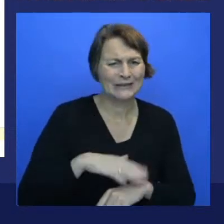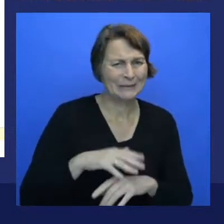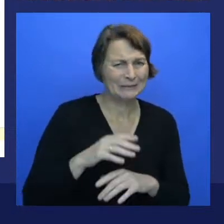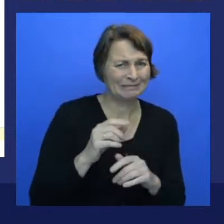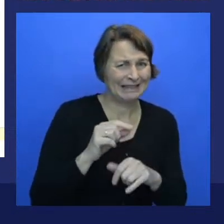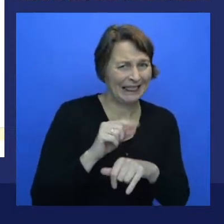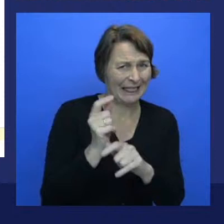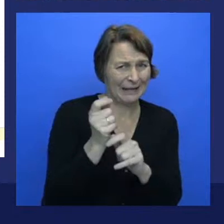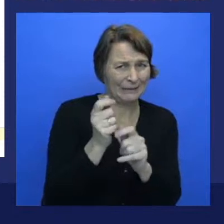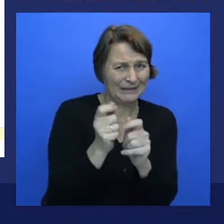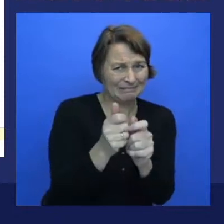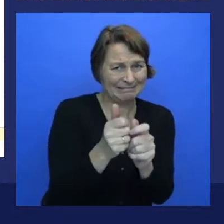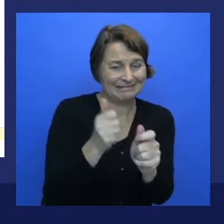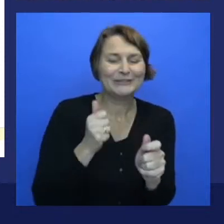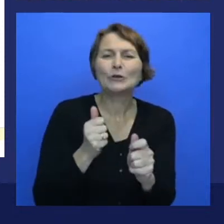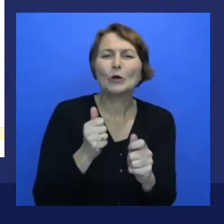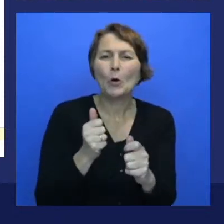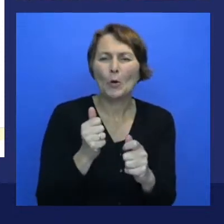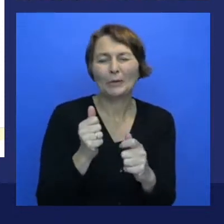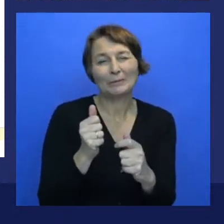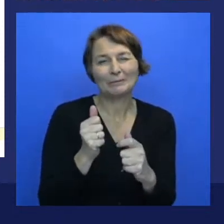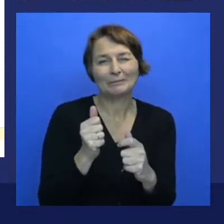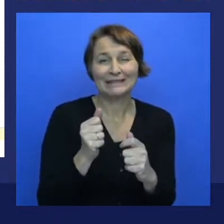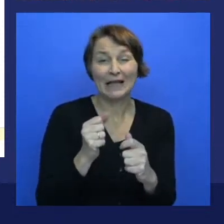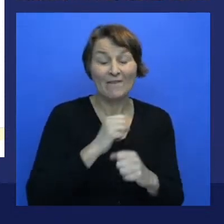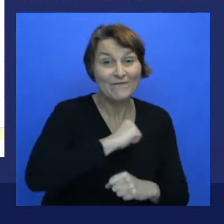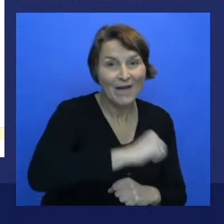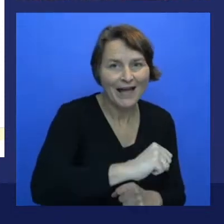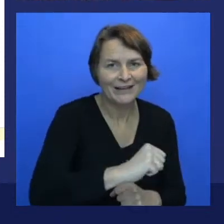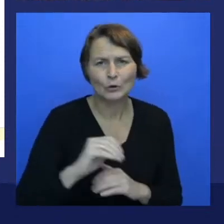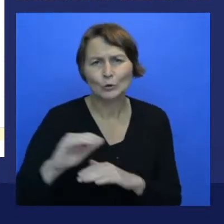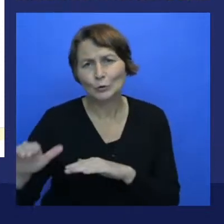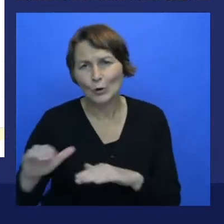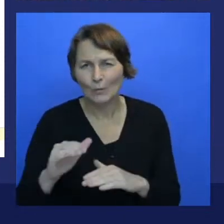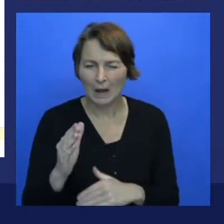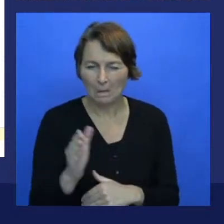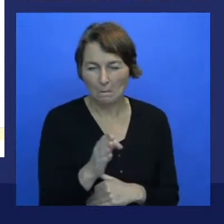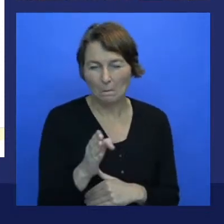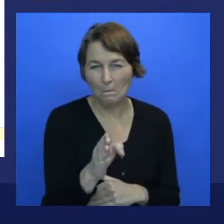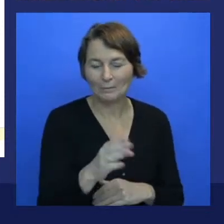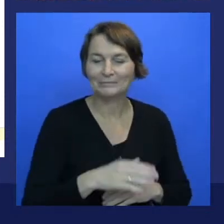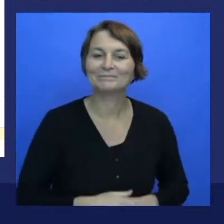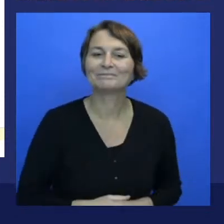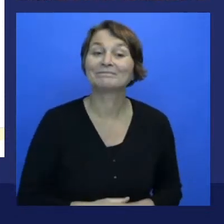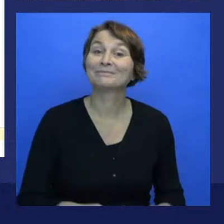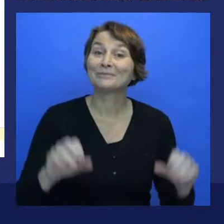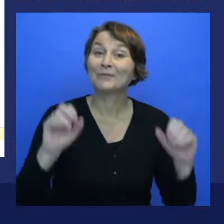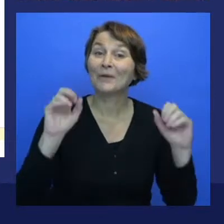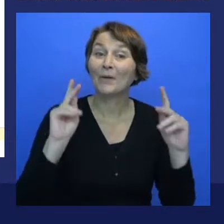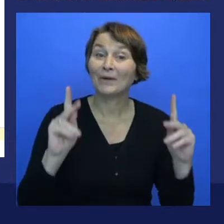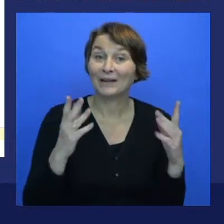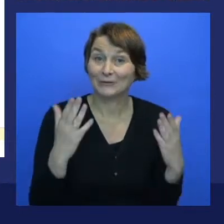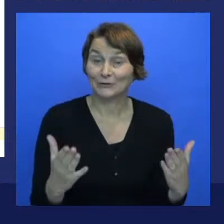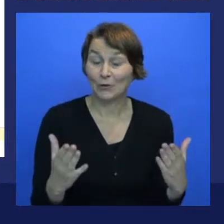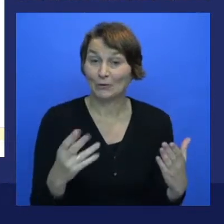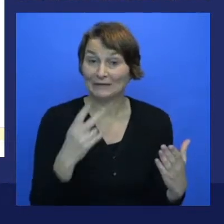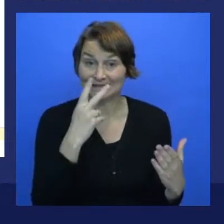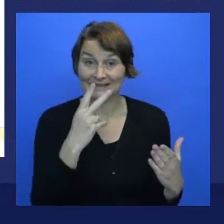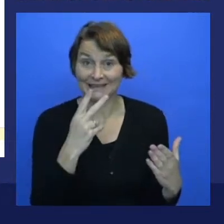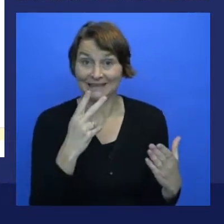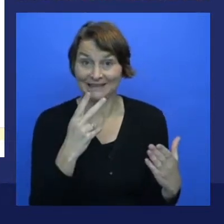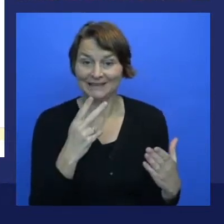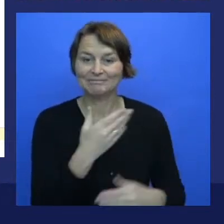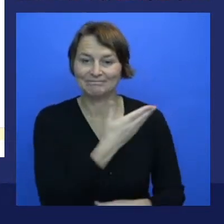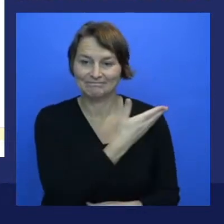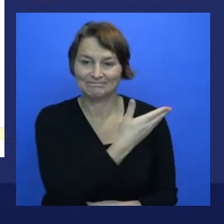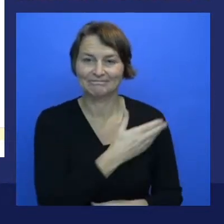the medium fast version. Fantastic. So basically, Metrics Advisor, what it does is it takes time series data, such as the one you see here.